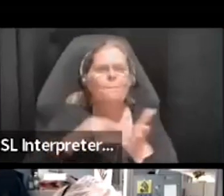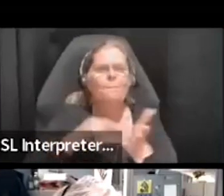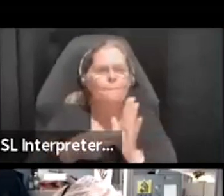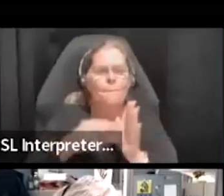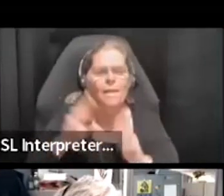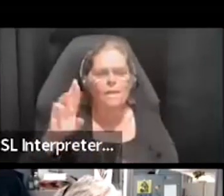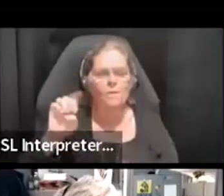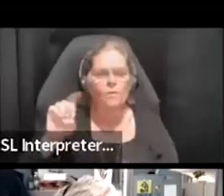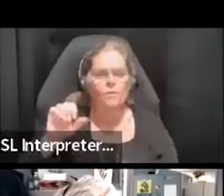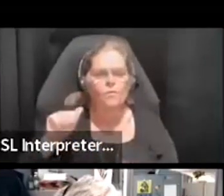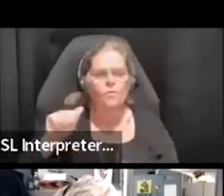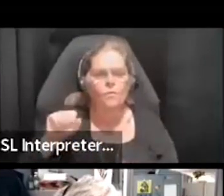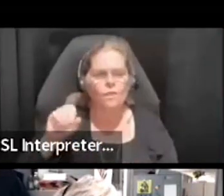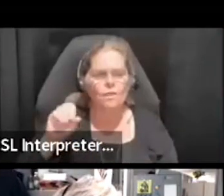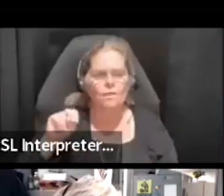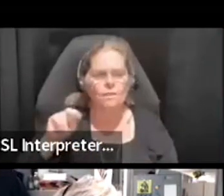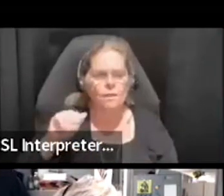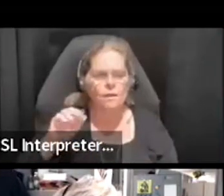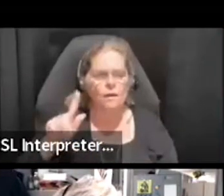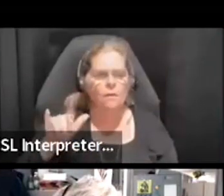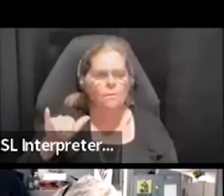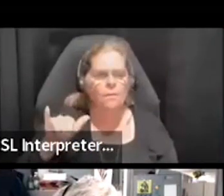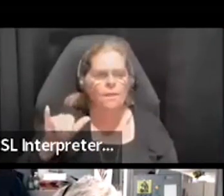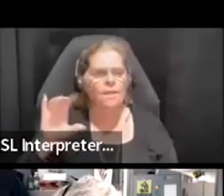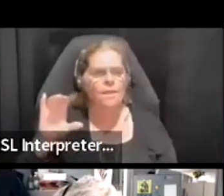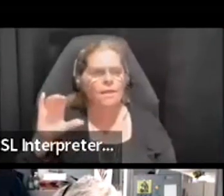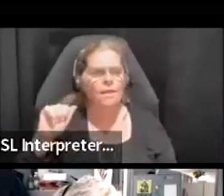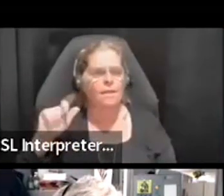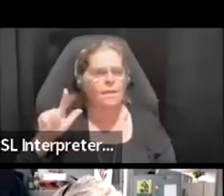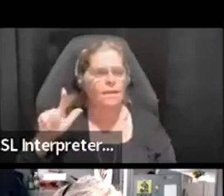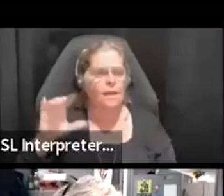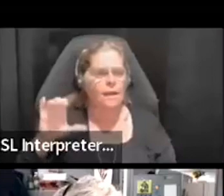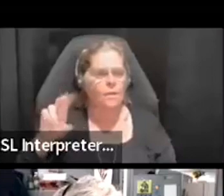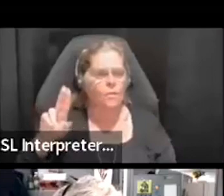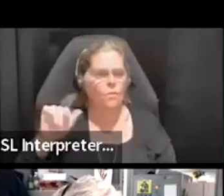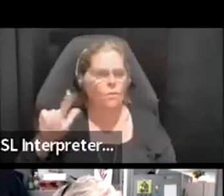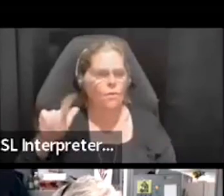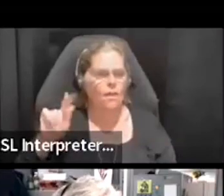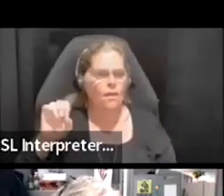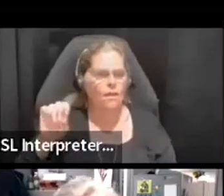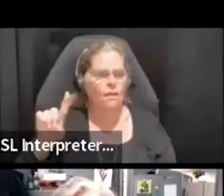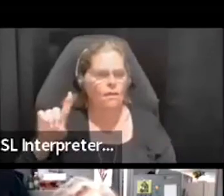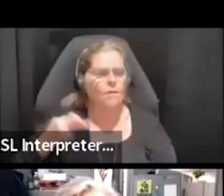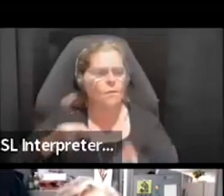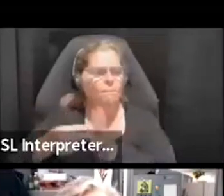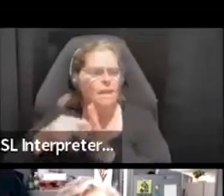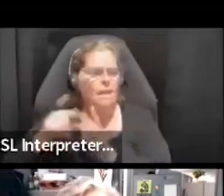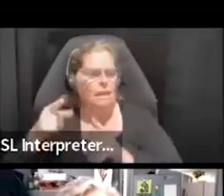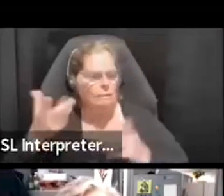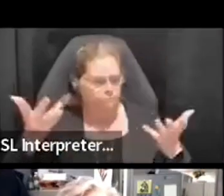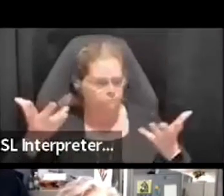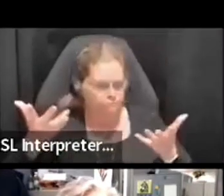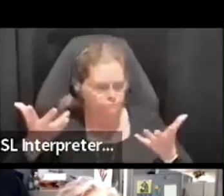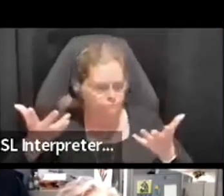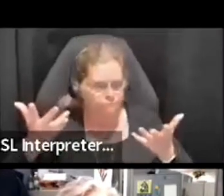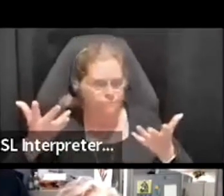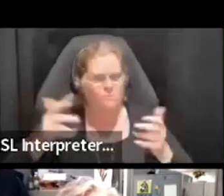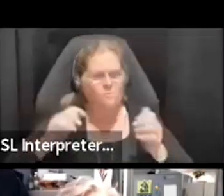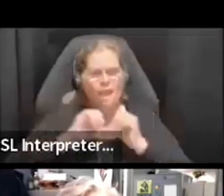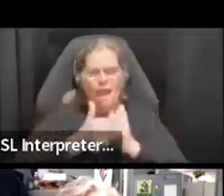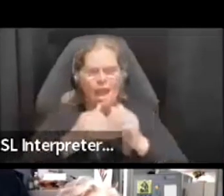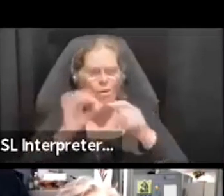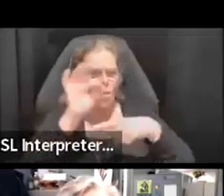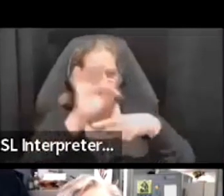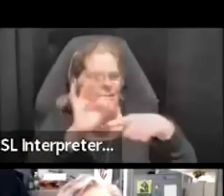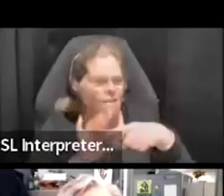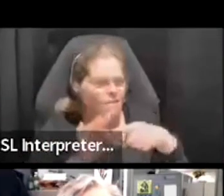and nobody seemed to have a clear idea or understanding around how that formula should